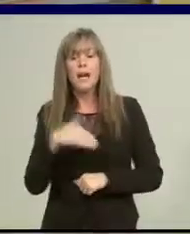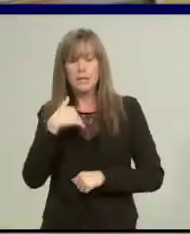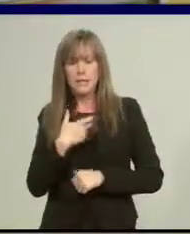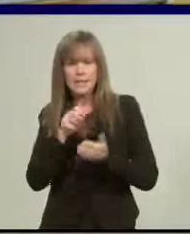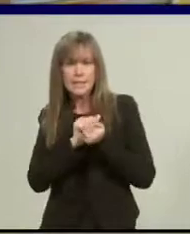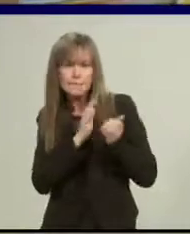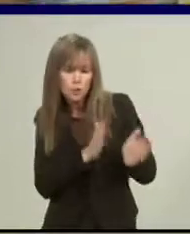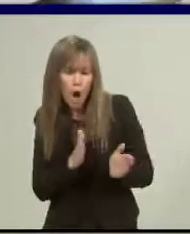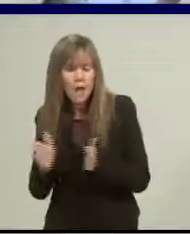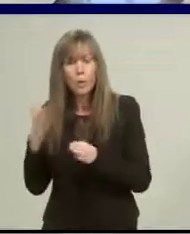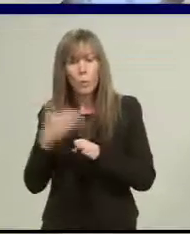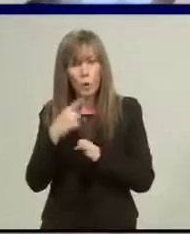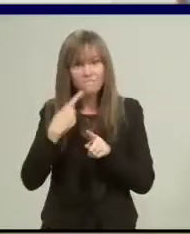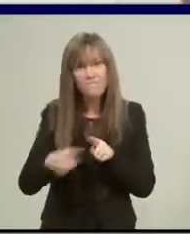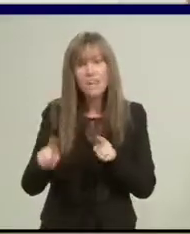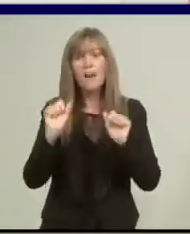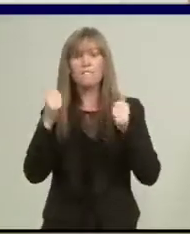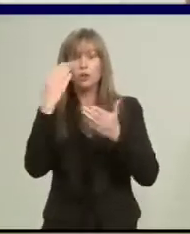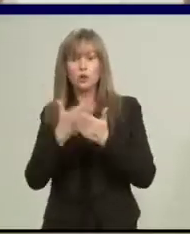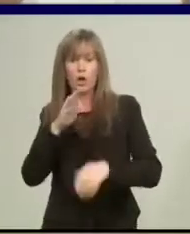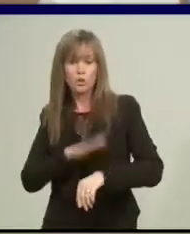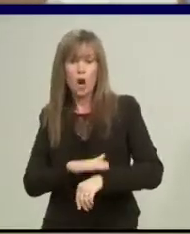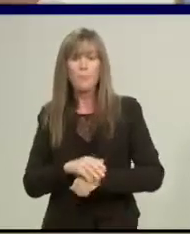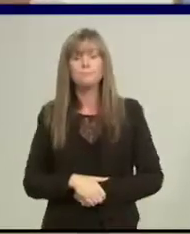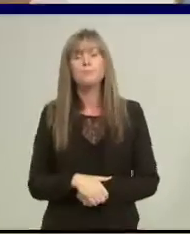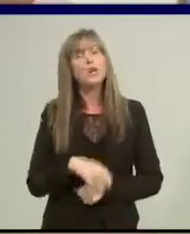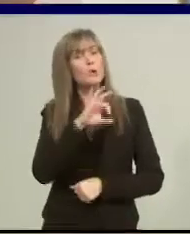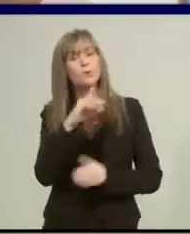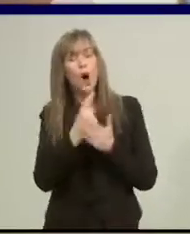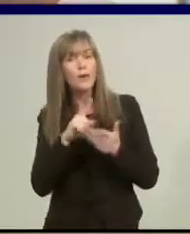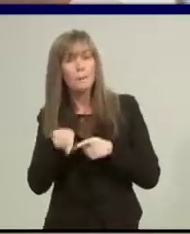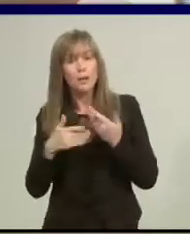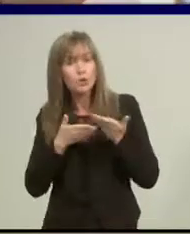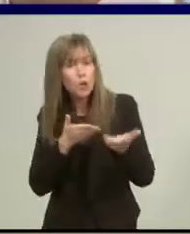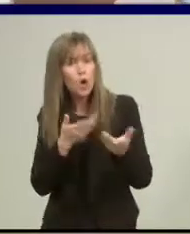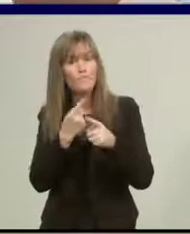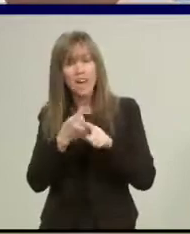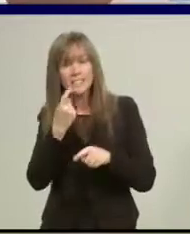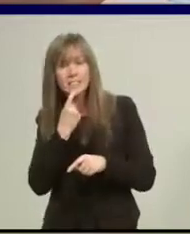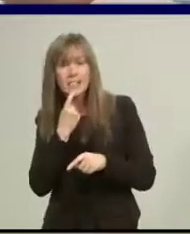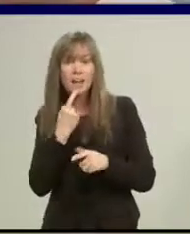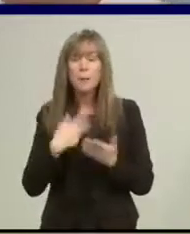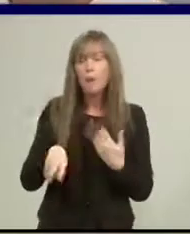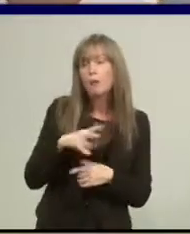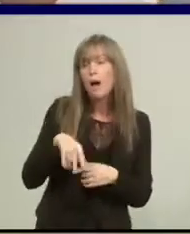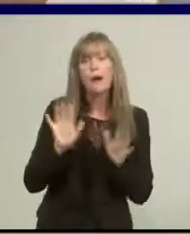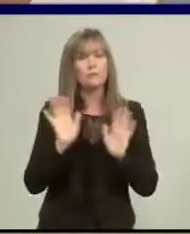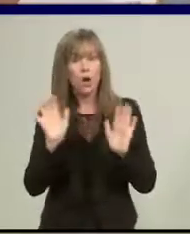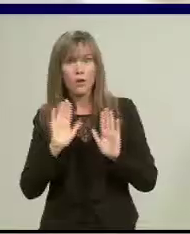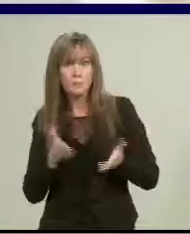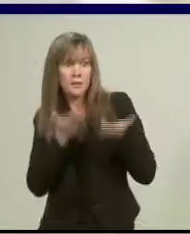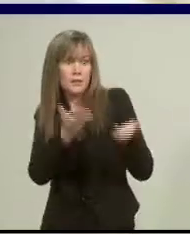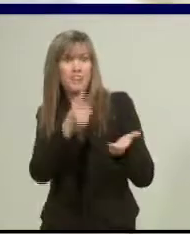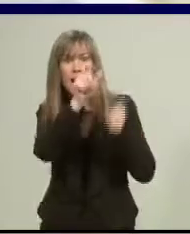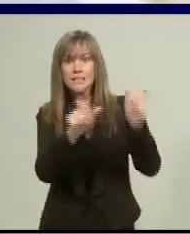work fast, finish on time. But it's not just being able to serve and taste and muck around all day long. It's all about trying to get it up so the customer's